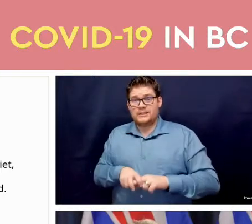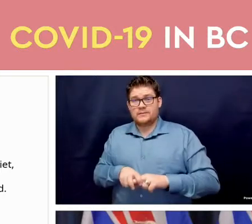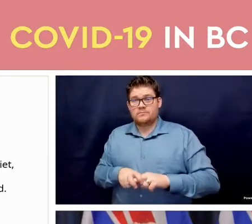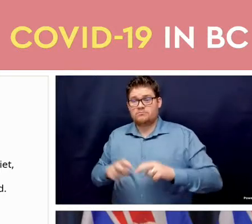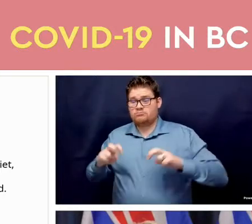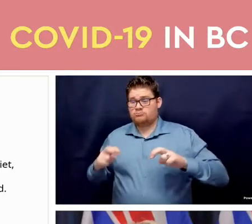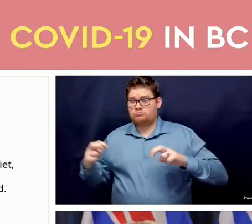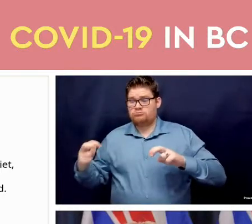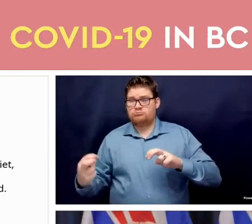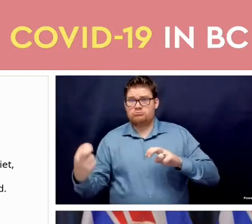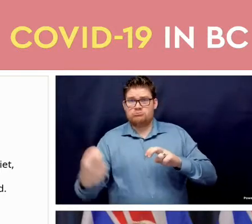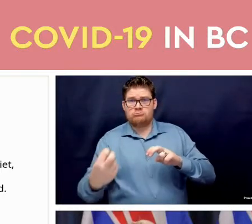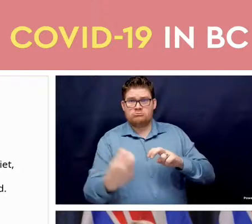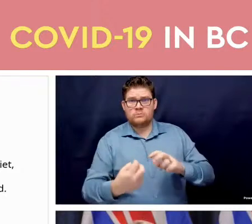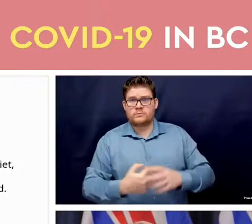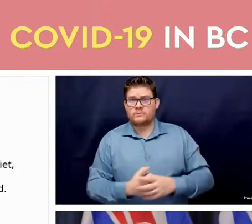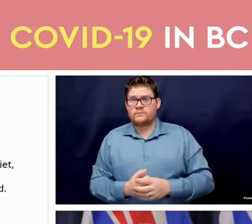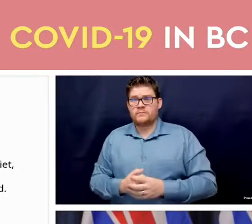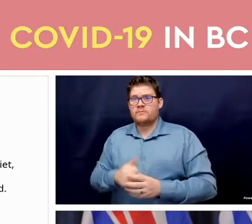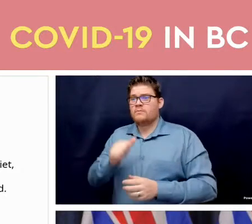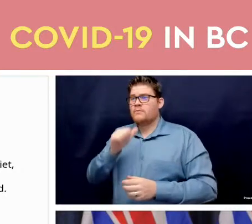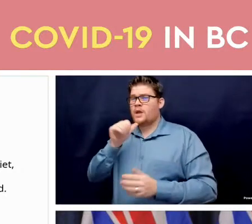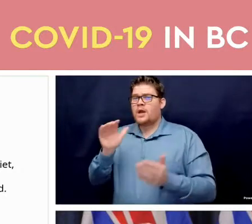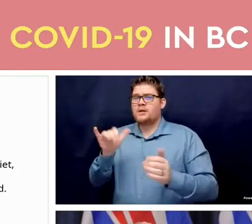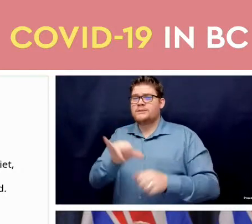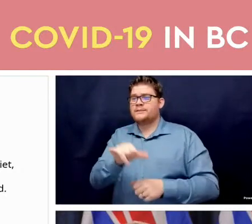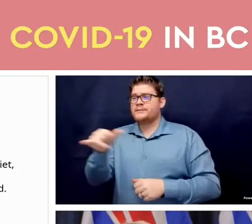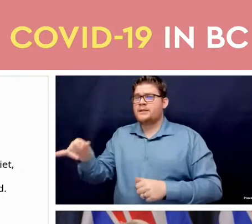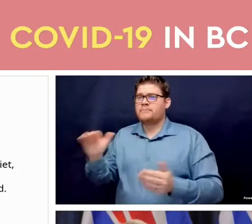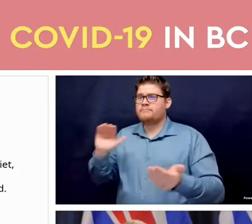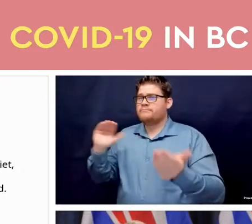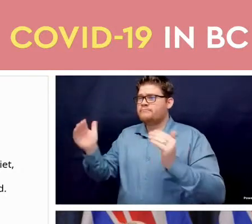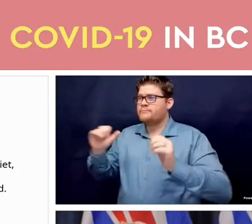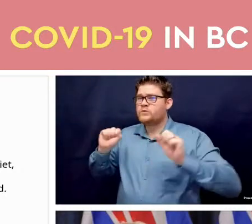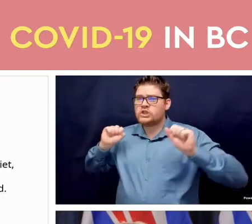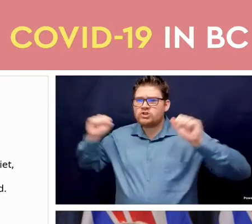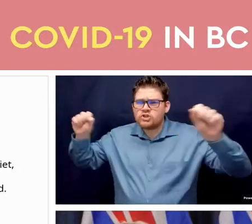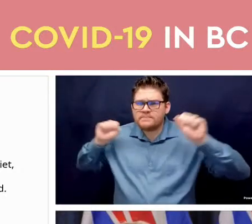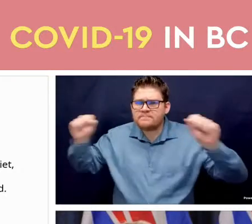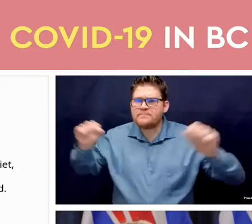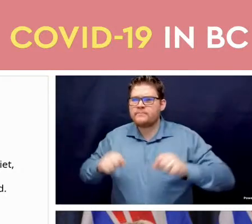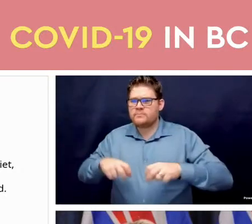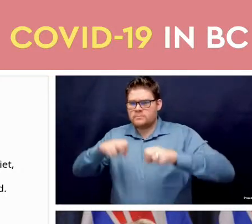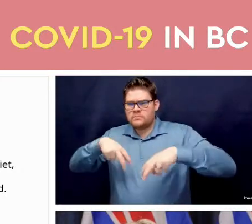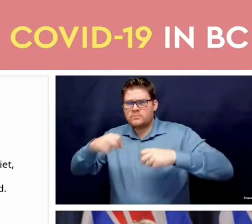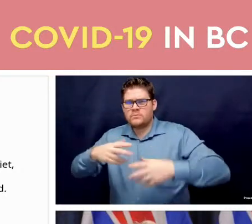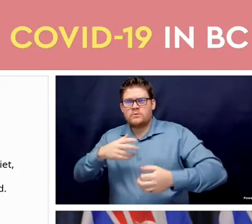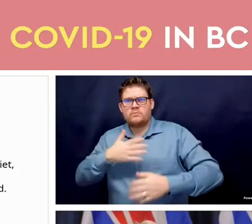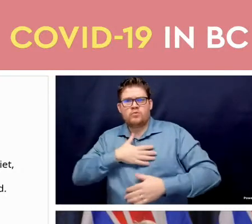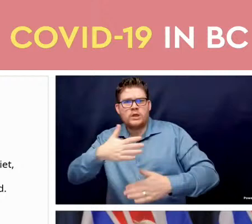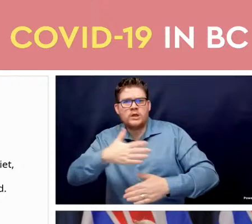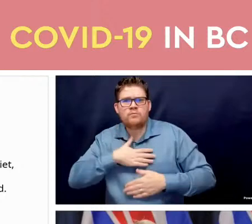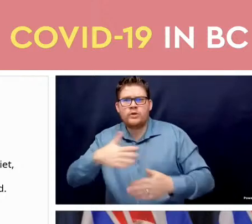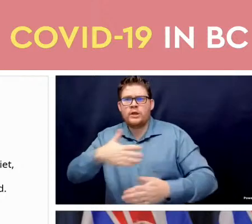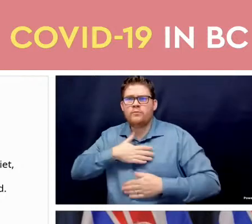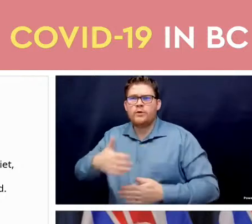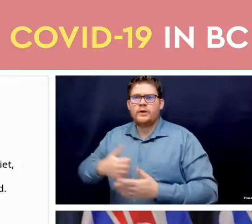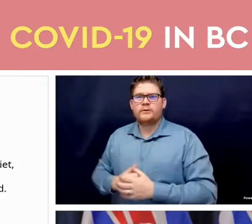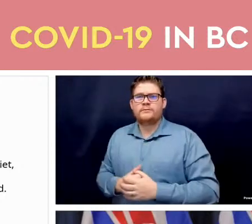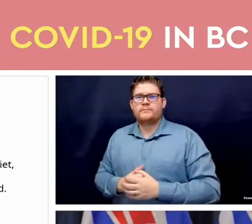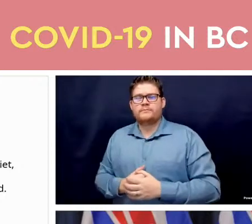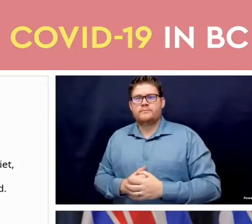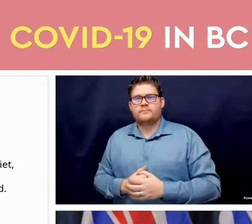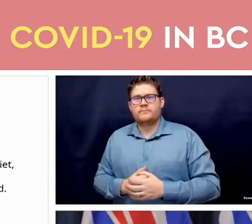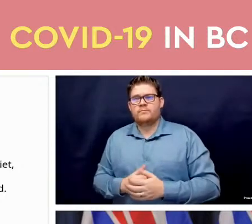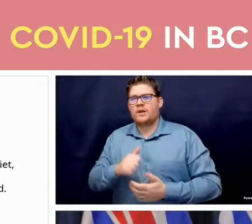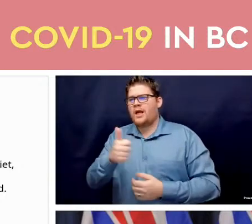exercising vigorously or singing or yelling, whether you're in an indoor environment versus an outdoor environment, whether it's crowded or less